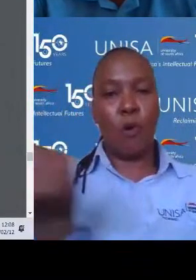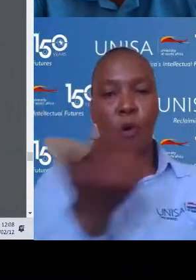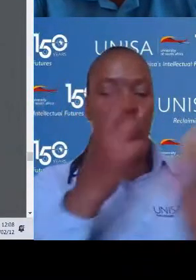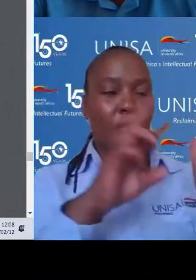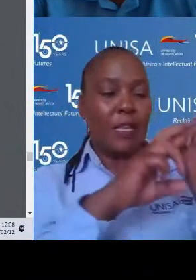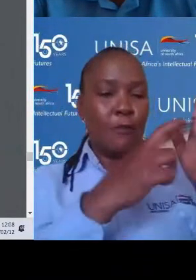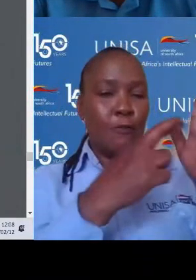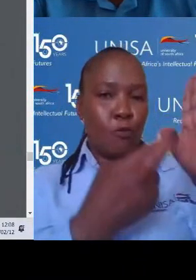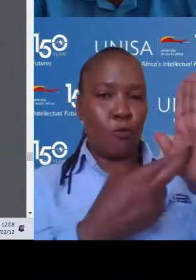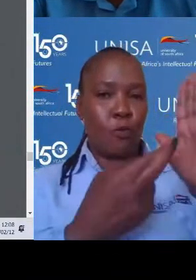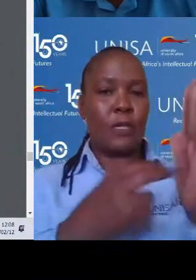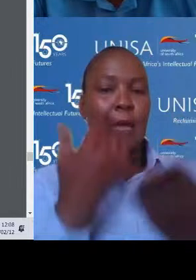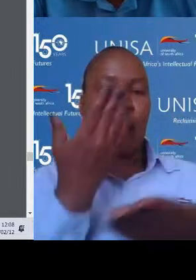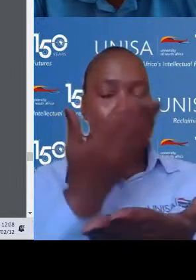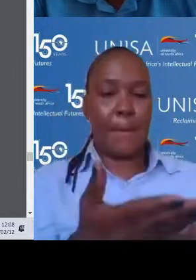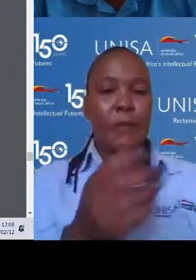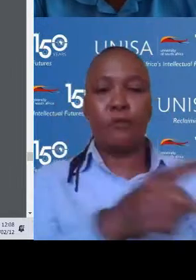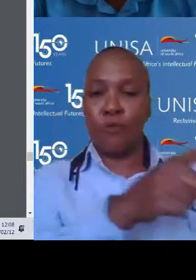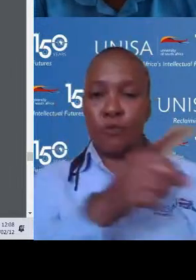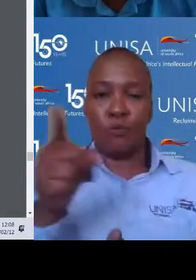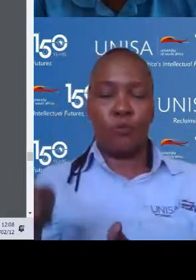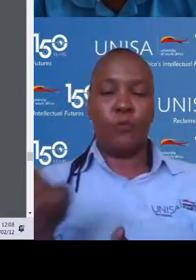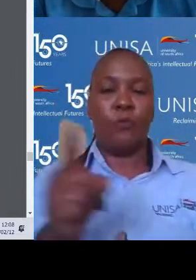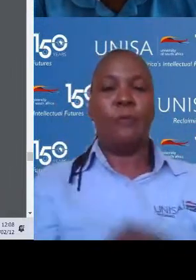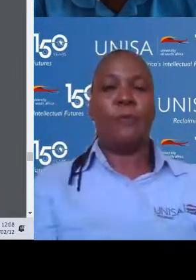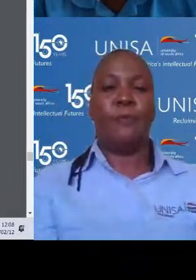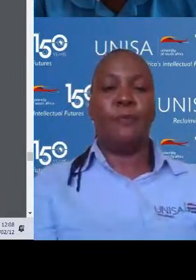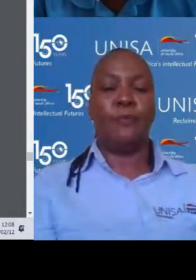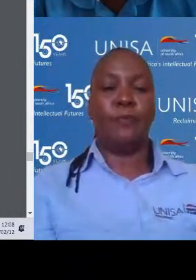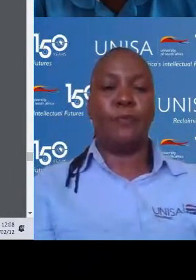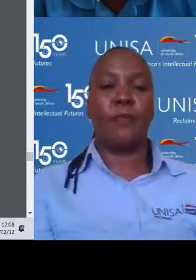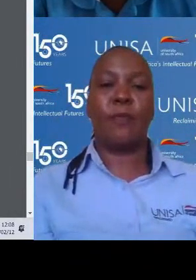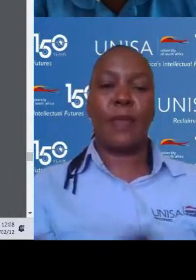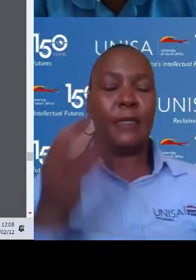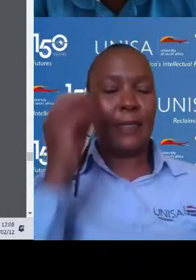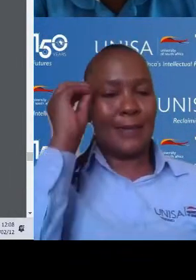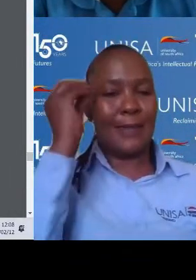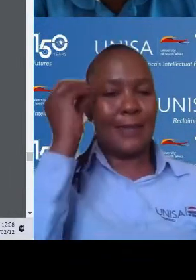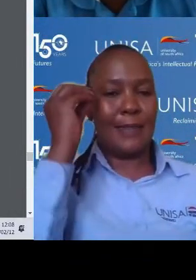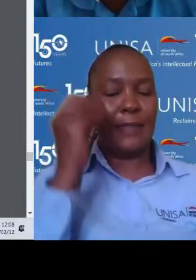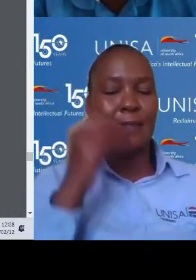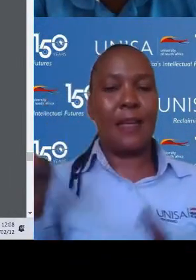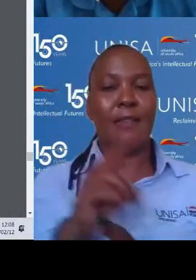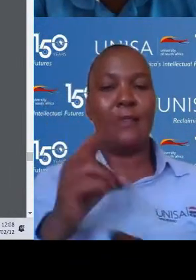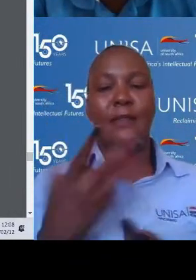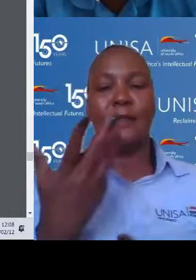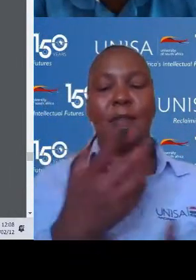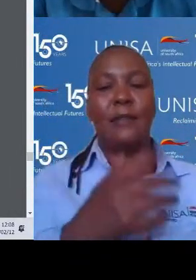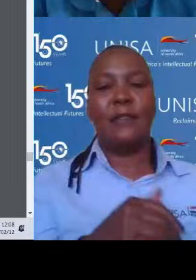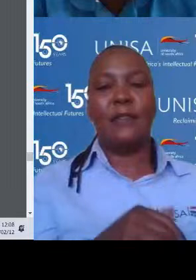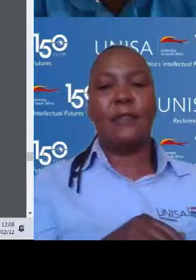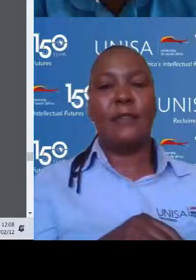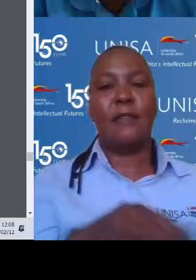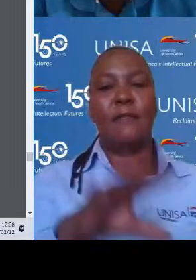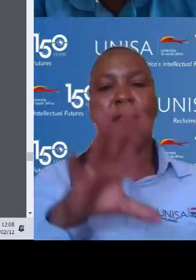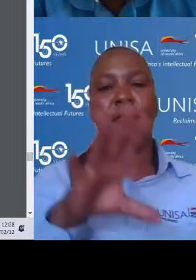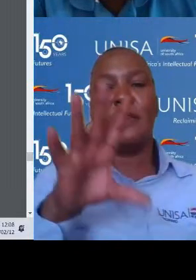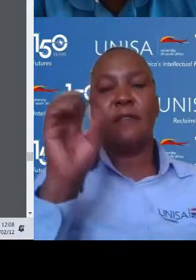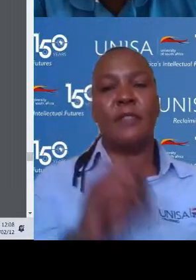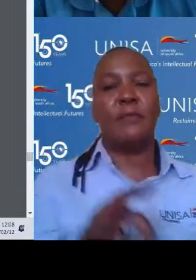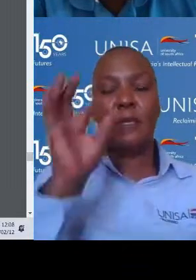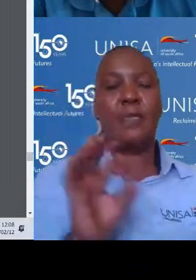apply to you. Quite interesting, I see here, they say 50% is your pass mark.